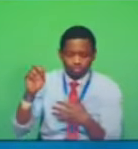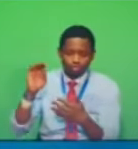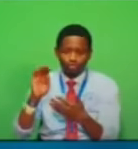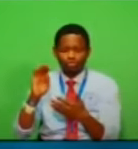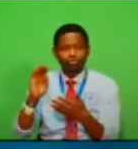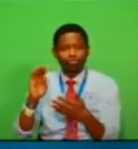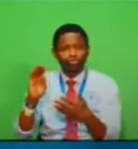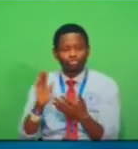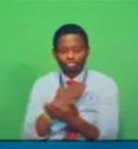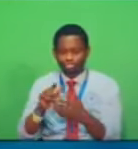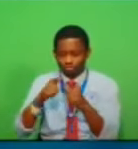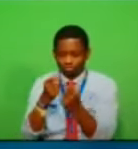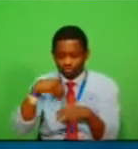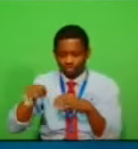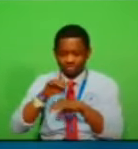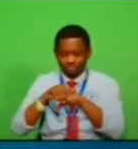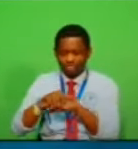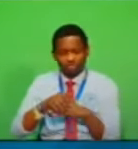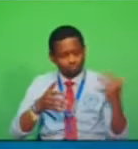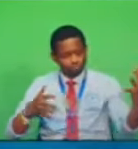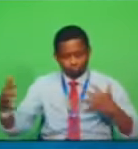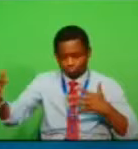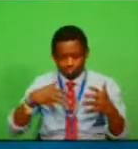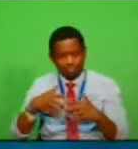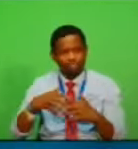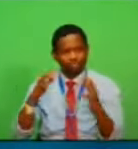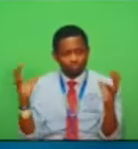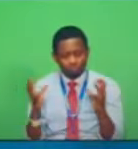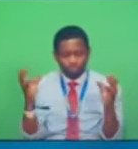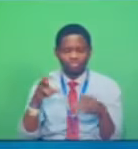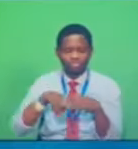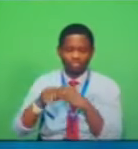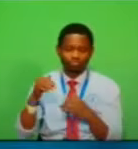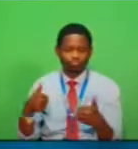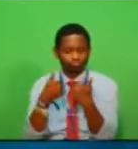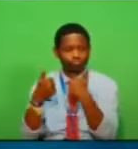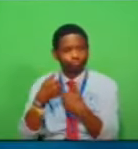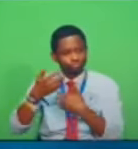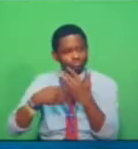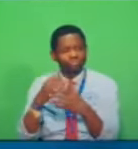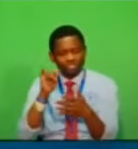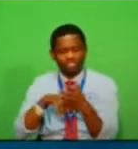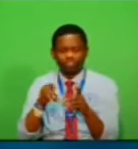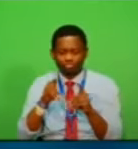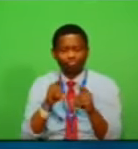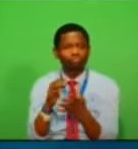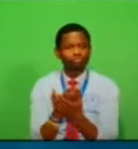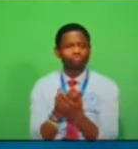have a celebration and a competition, and that's something that we've been doing for the last 12 years to God's glory.